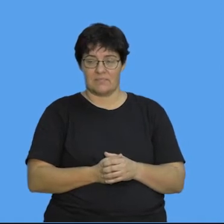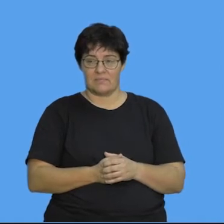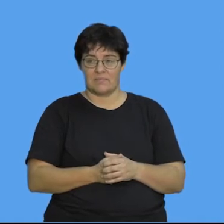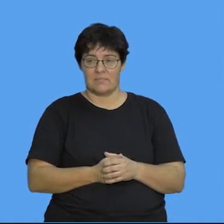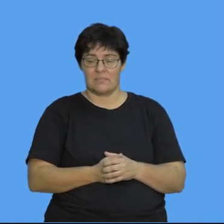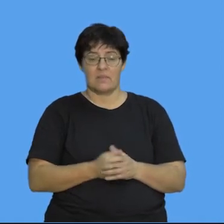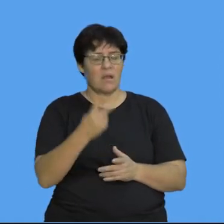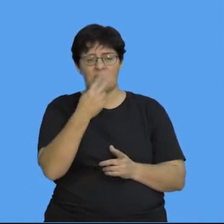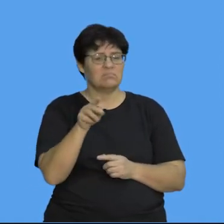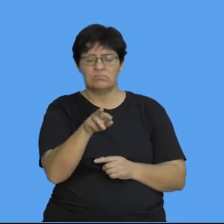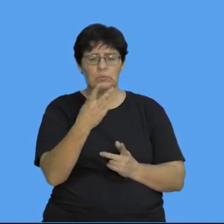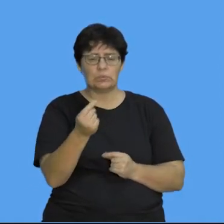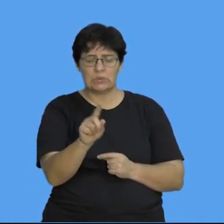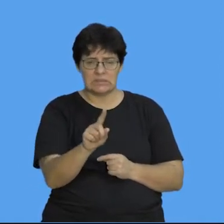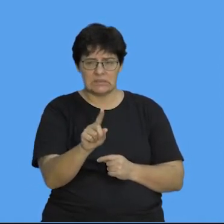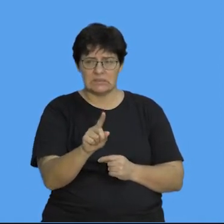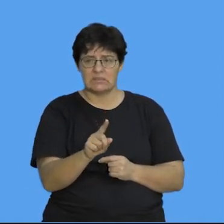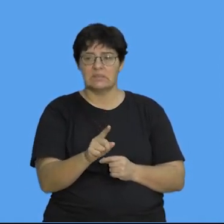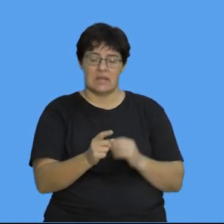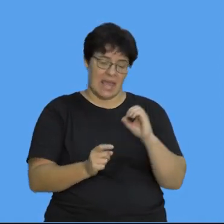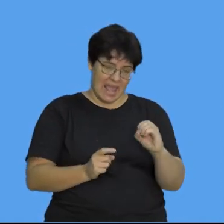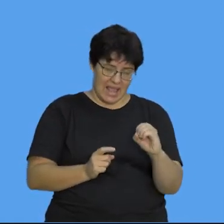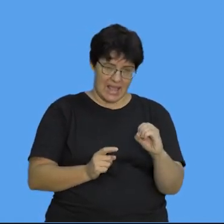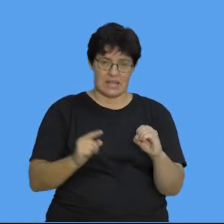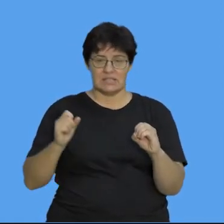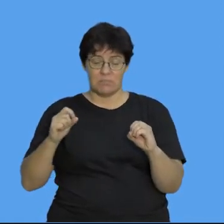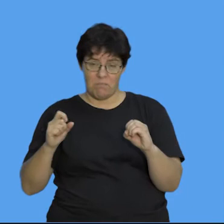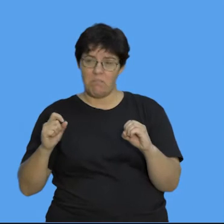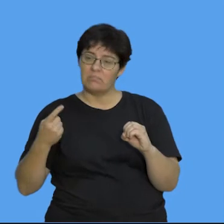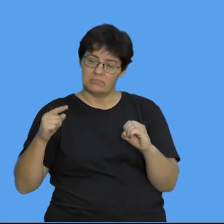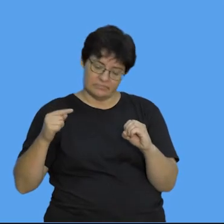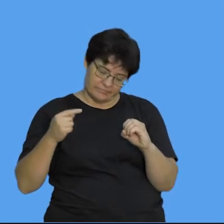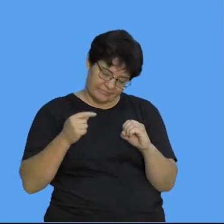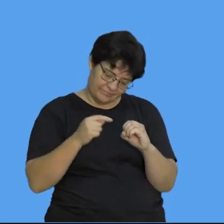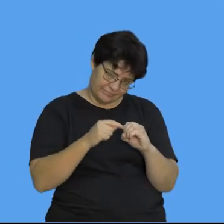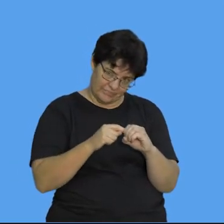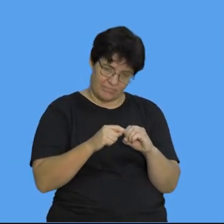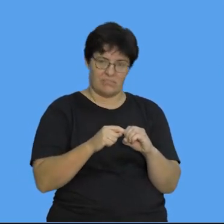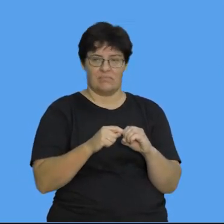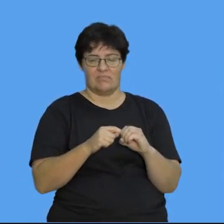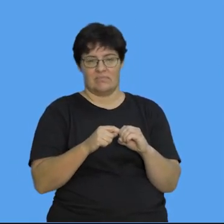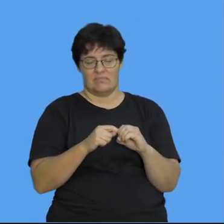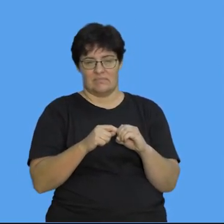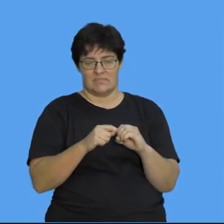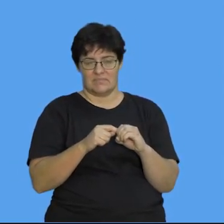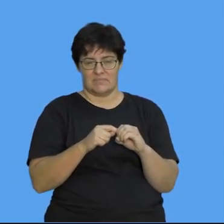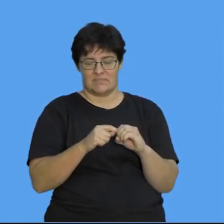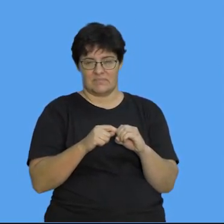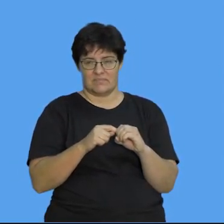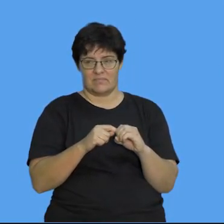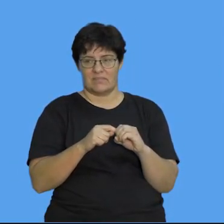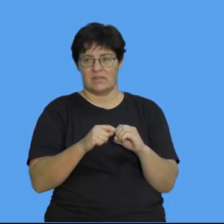put the male on that side. And what do the male and the female do? There's the egg. And what does the sperm do?